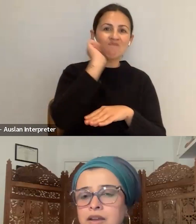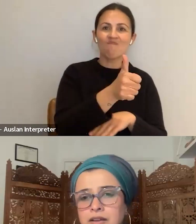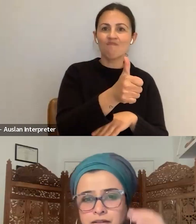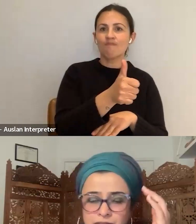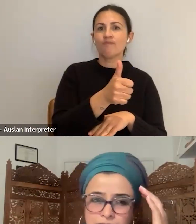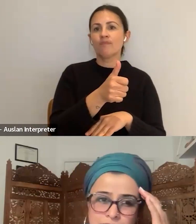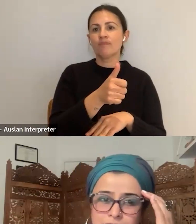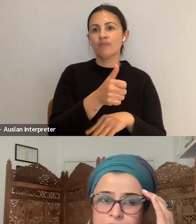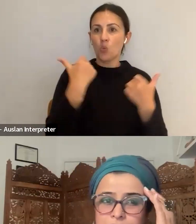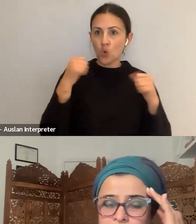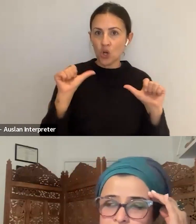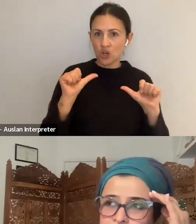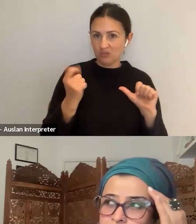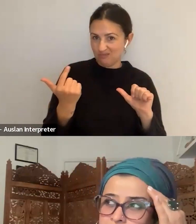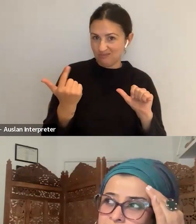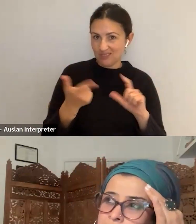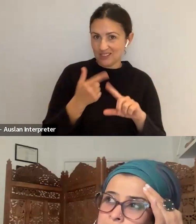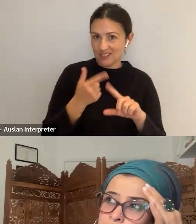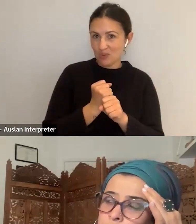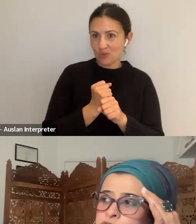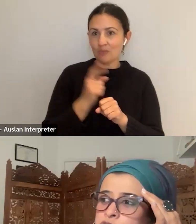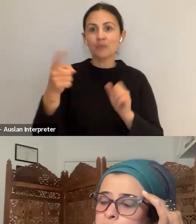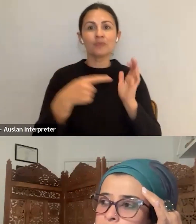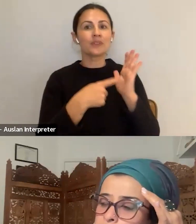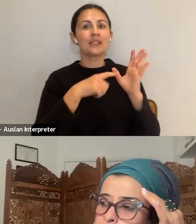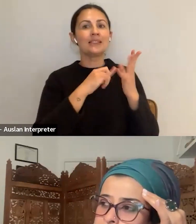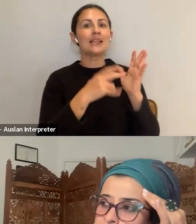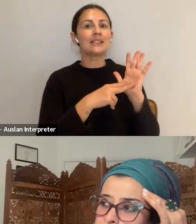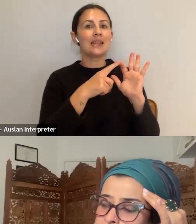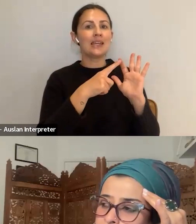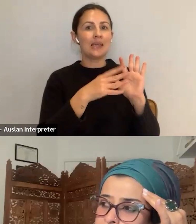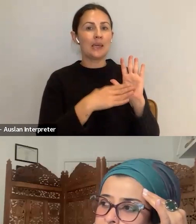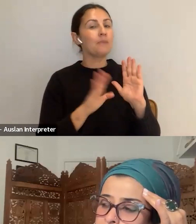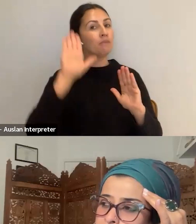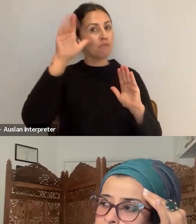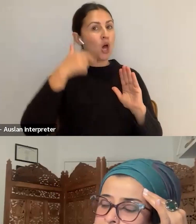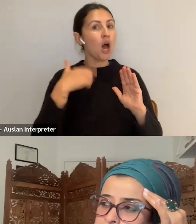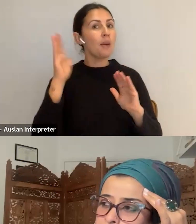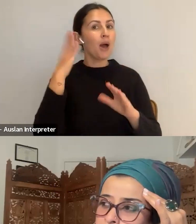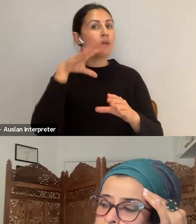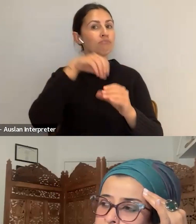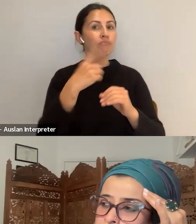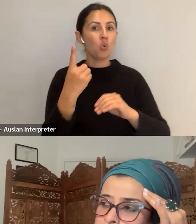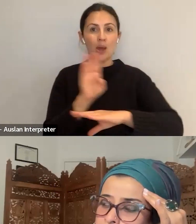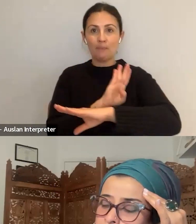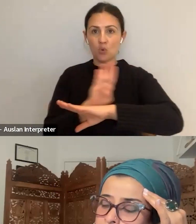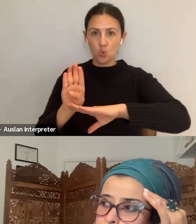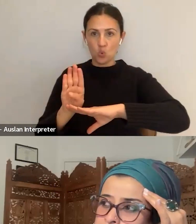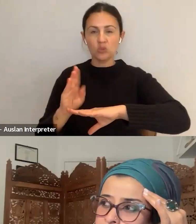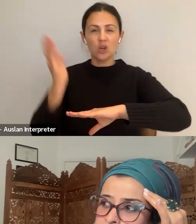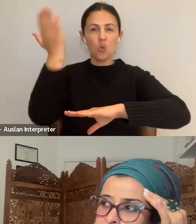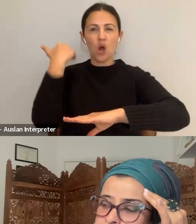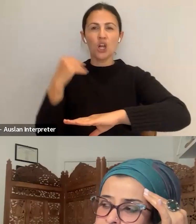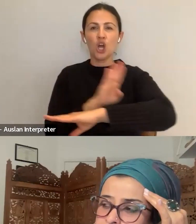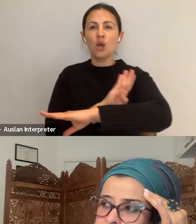things have really worked well? I've had the opportunity on one of the boards that I was on in the past, where the